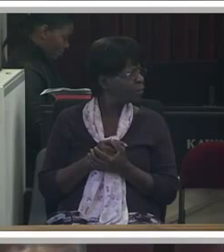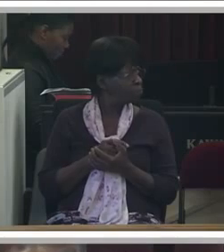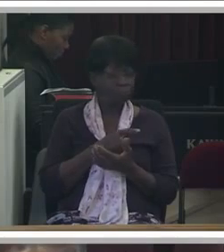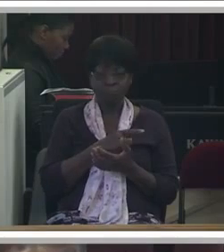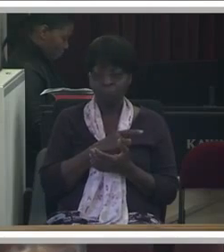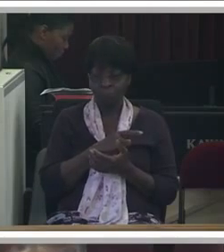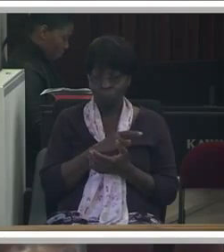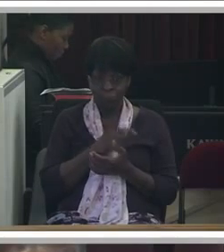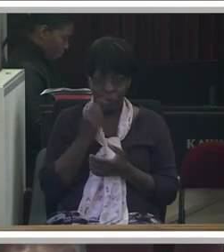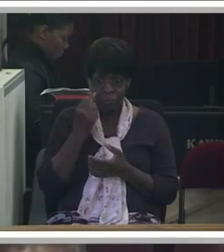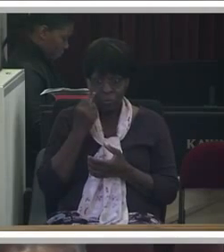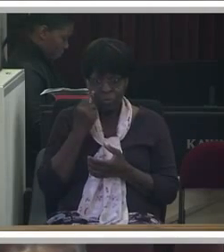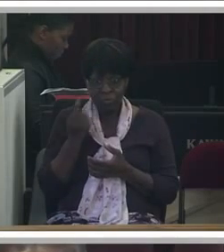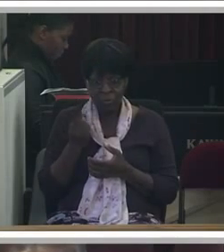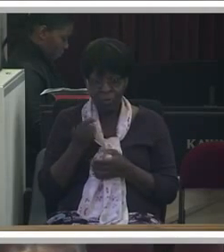lion.